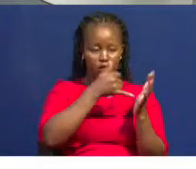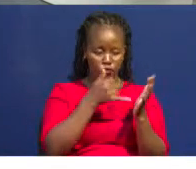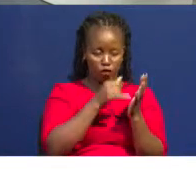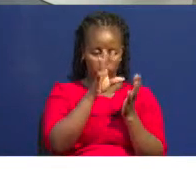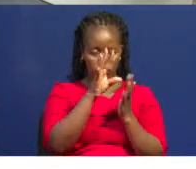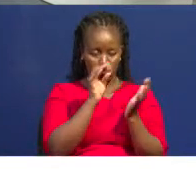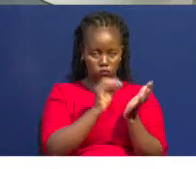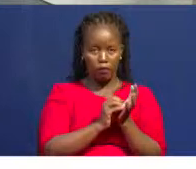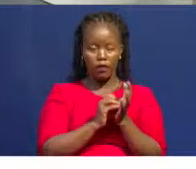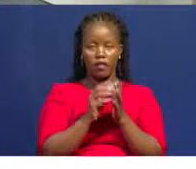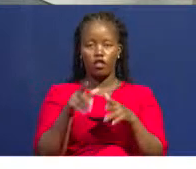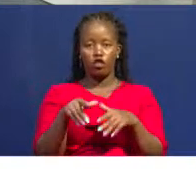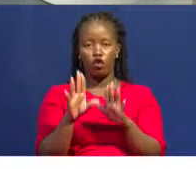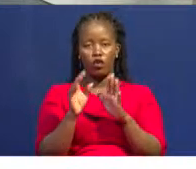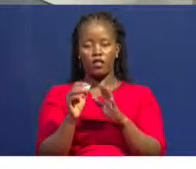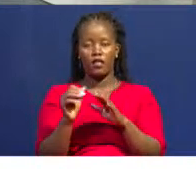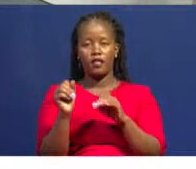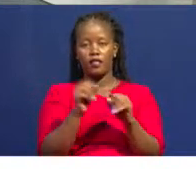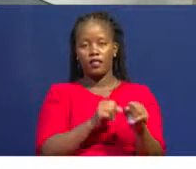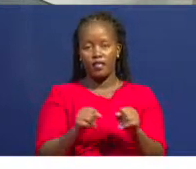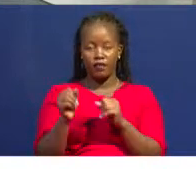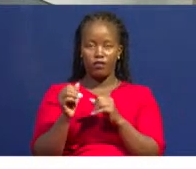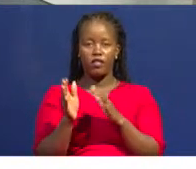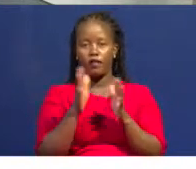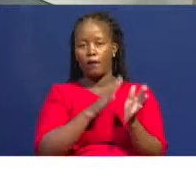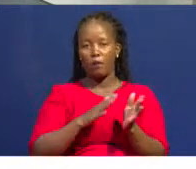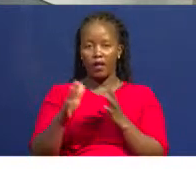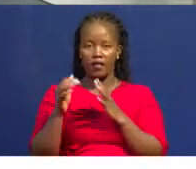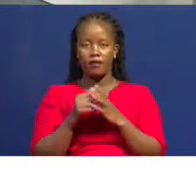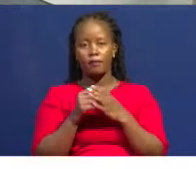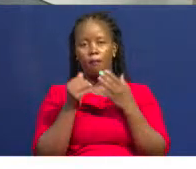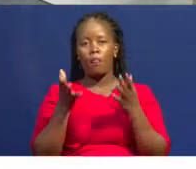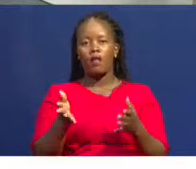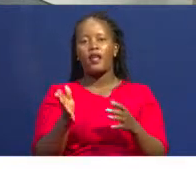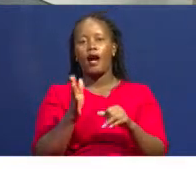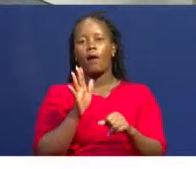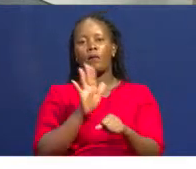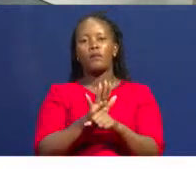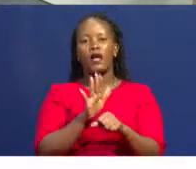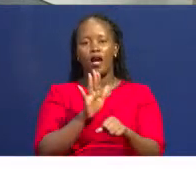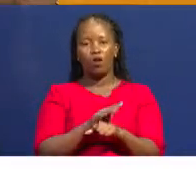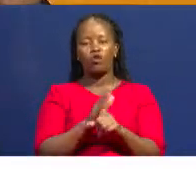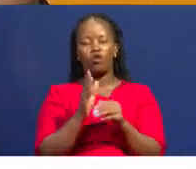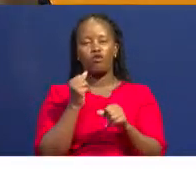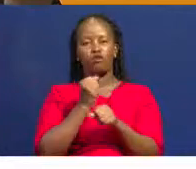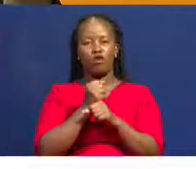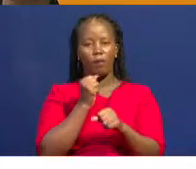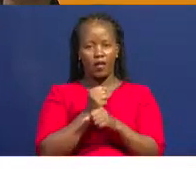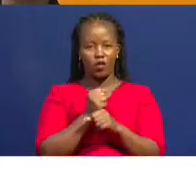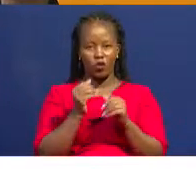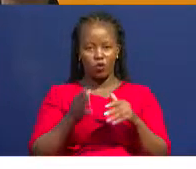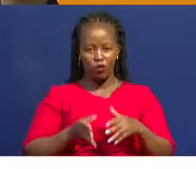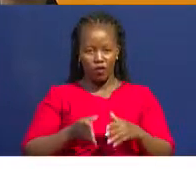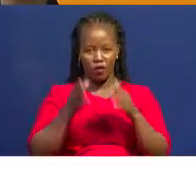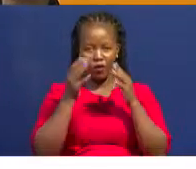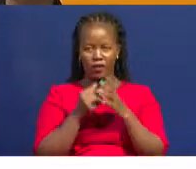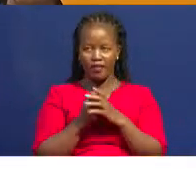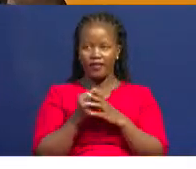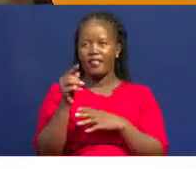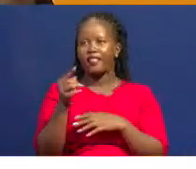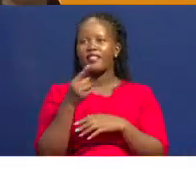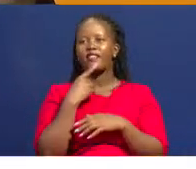Plan. Right now, there are a lot of operations on the road. They say that there is nothing, it is just a